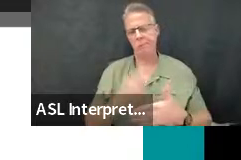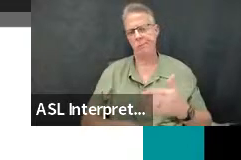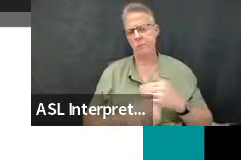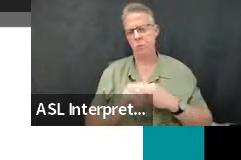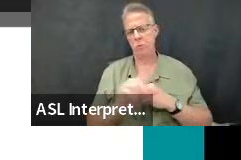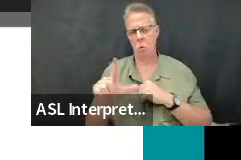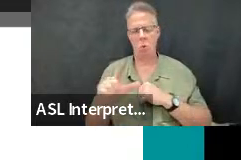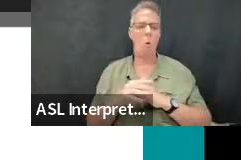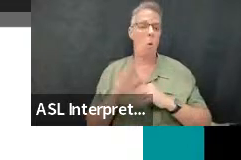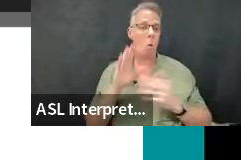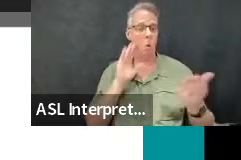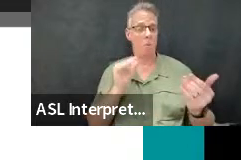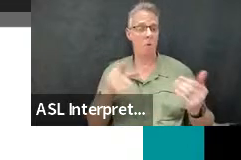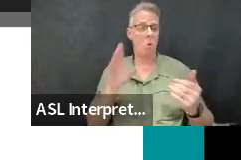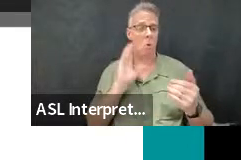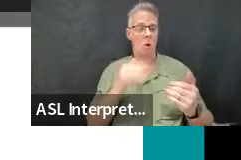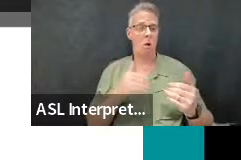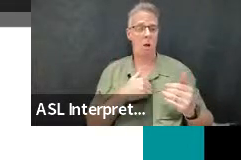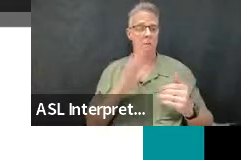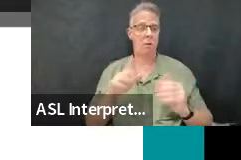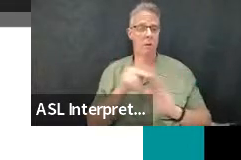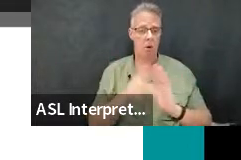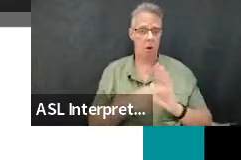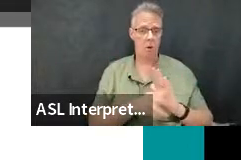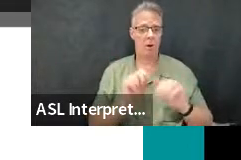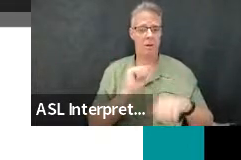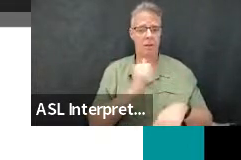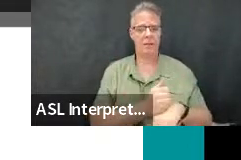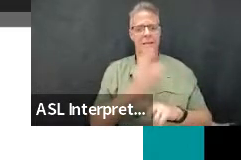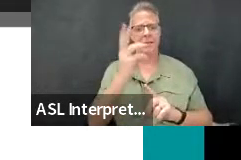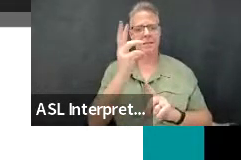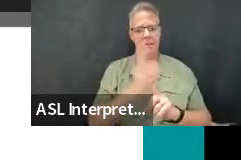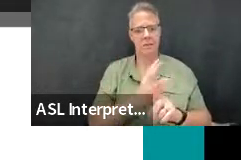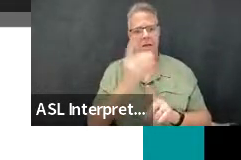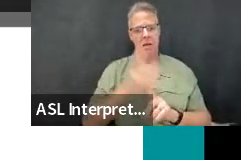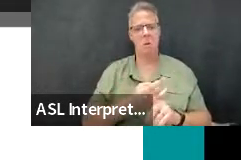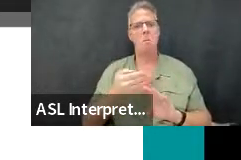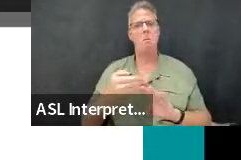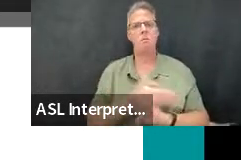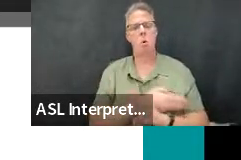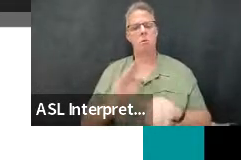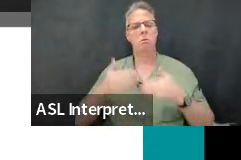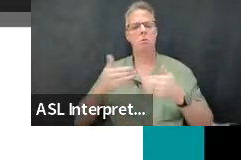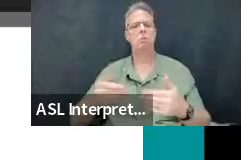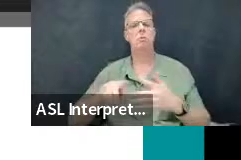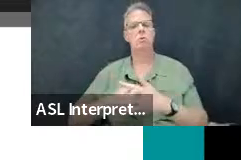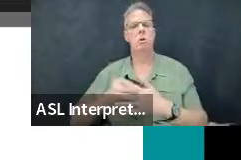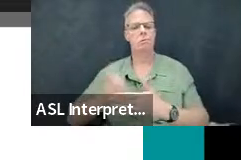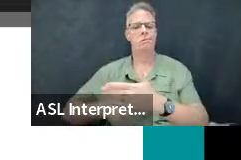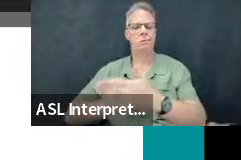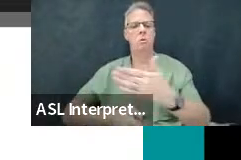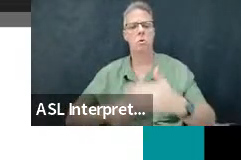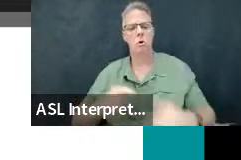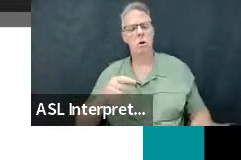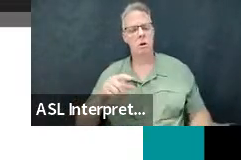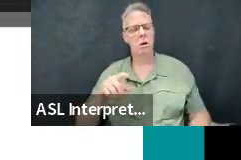to have the rates and policies set about 6 to 8 months before tolling begins, probably in 2026.